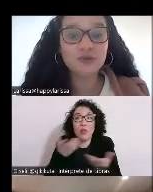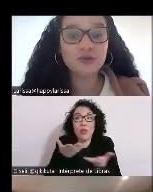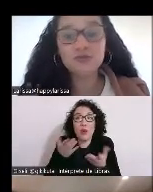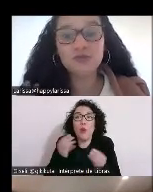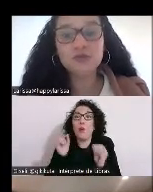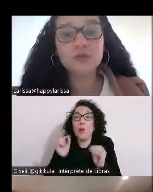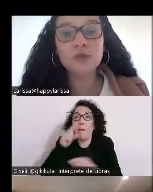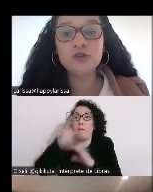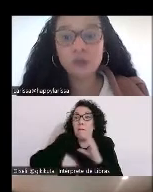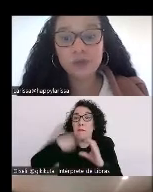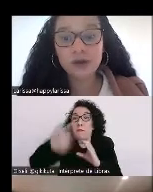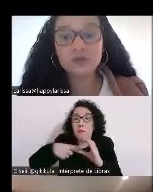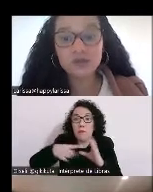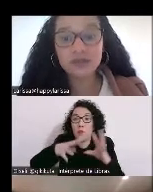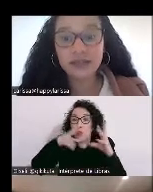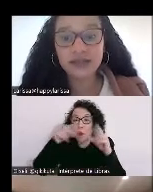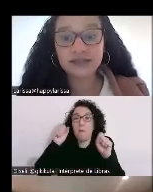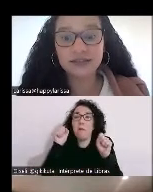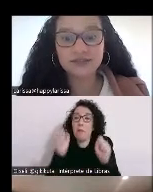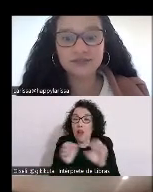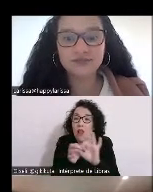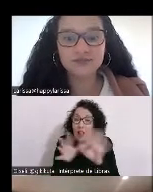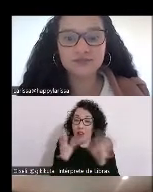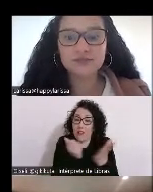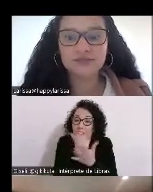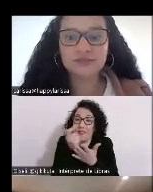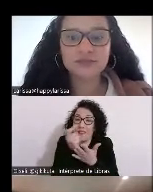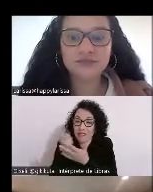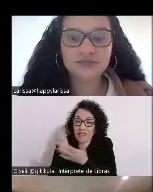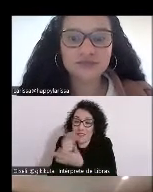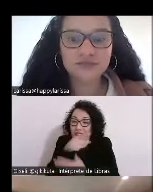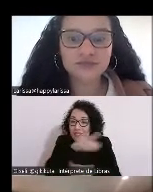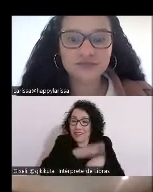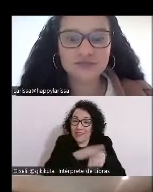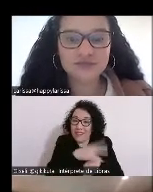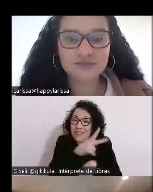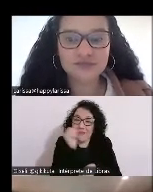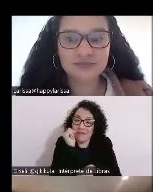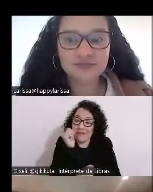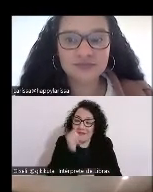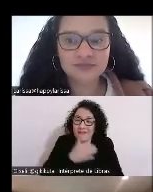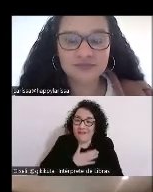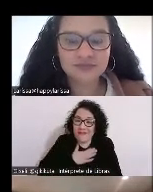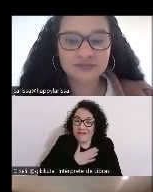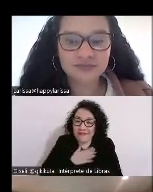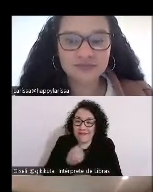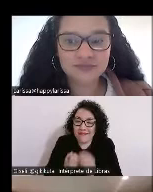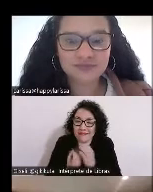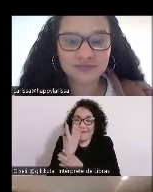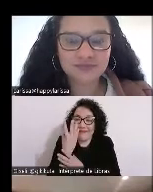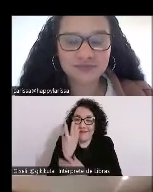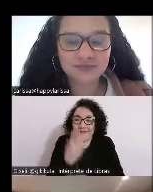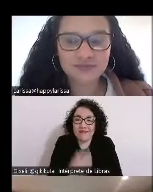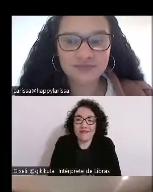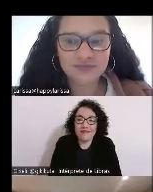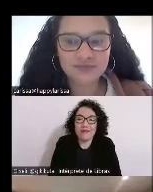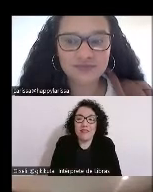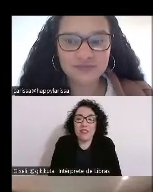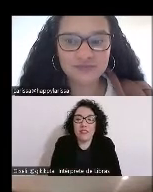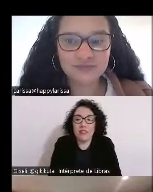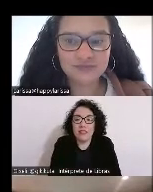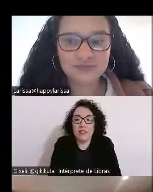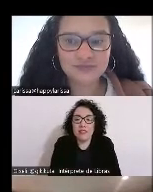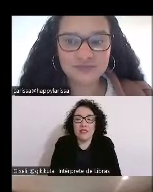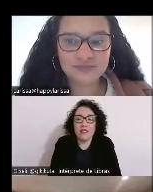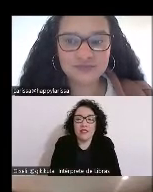mundo todo. Todo mundo pode comprar o jogo da Kylie. So this is really one of the major goals of our model,